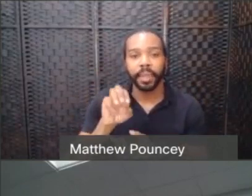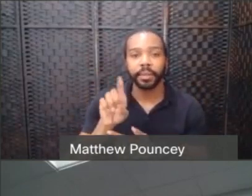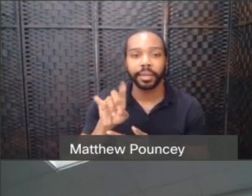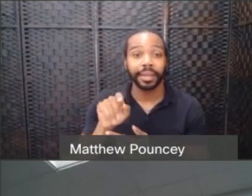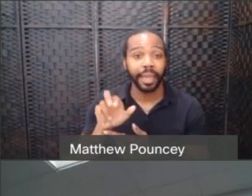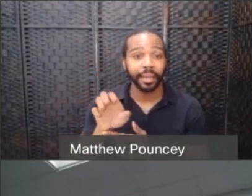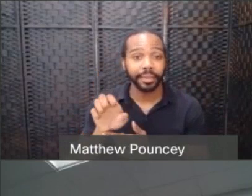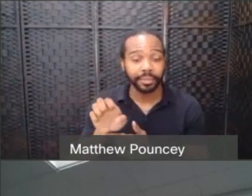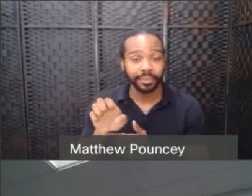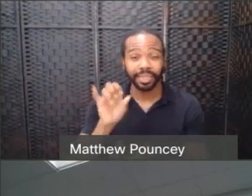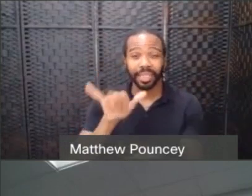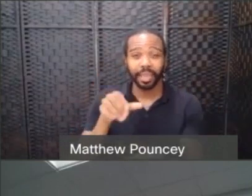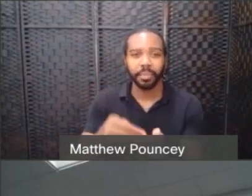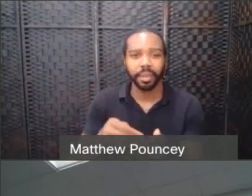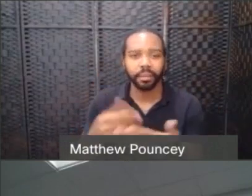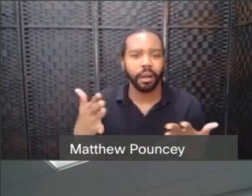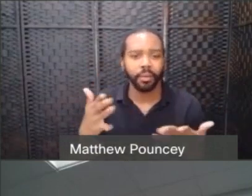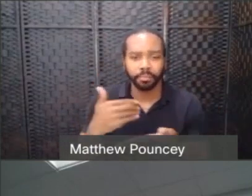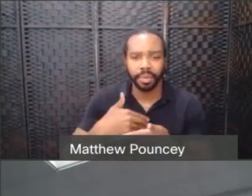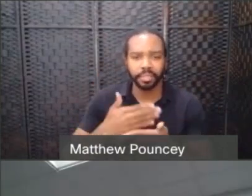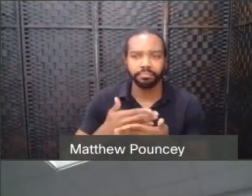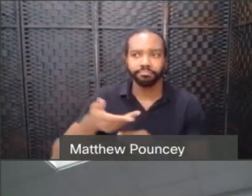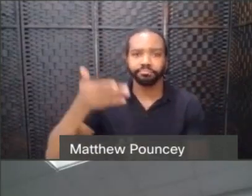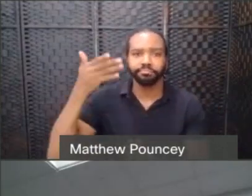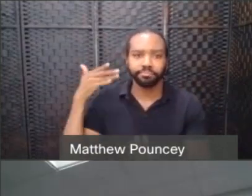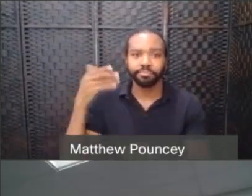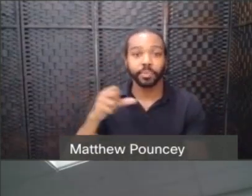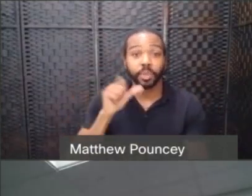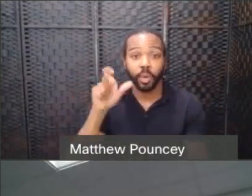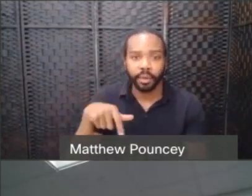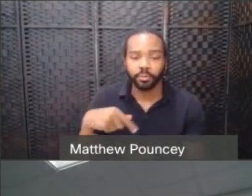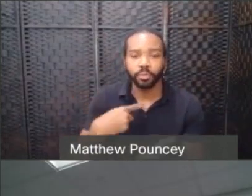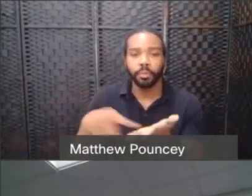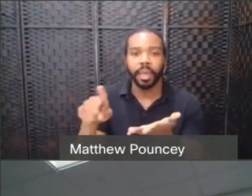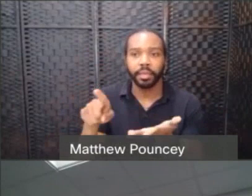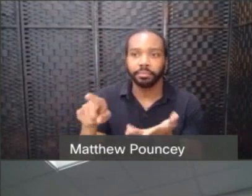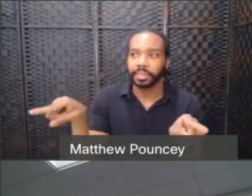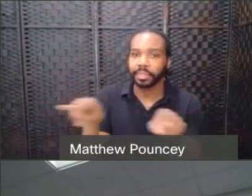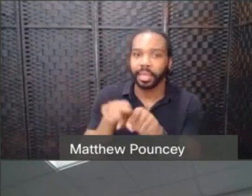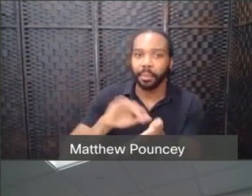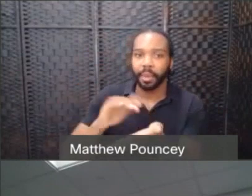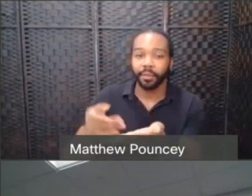budgeted well in advance. And because we don't have to pay as much for the services that we're